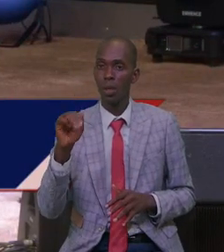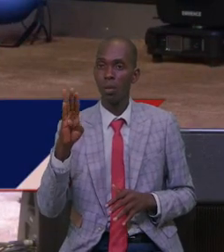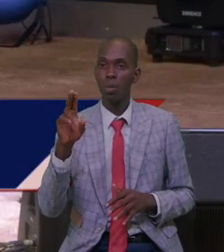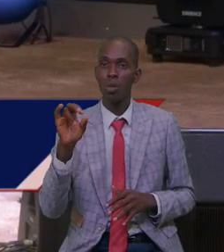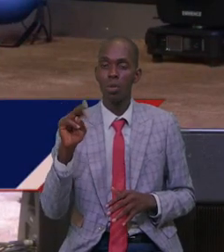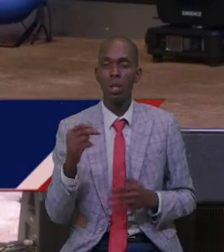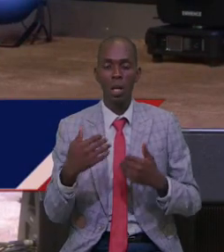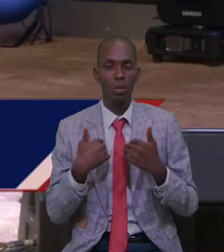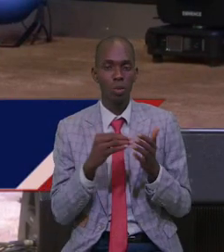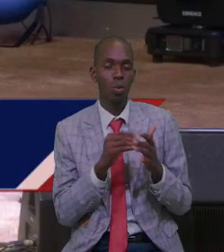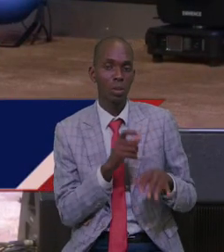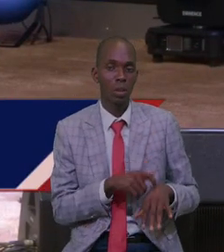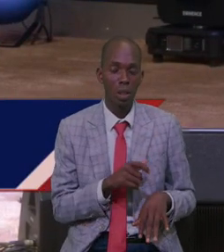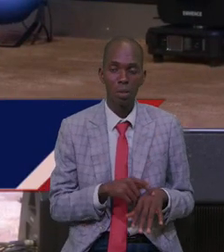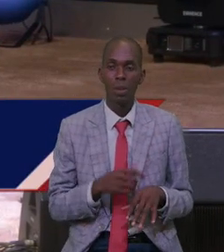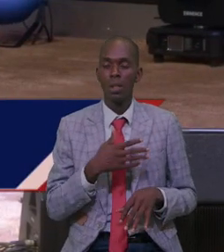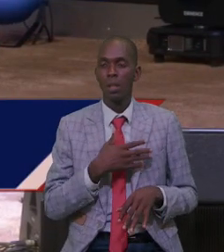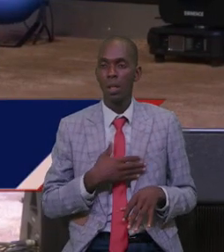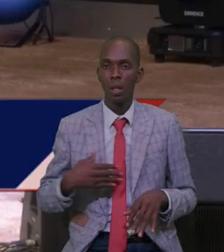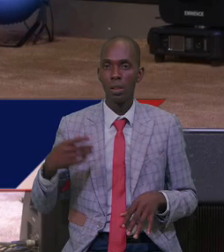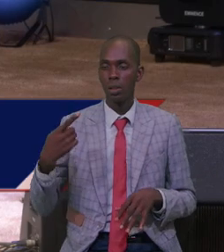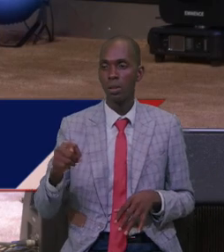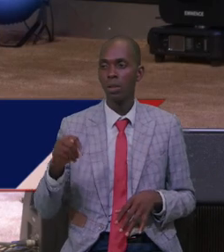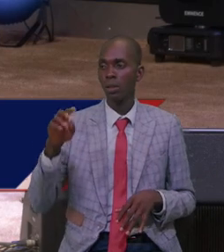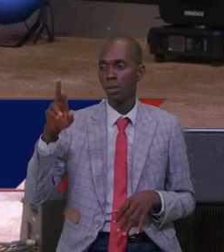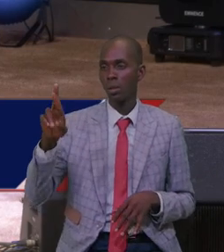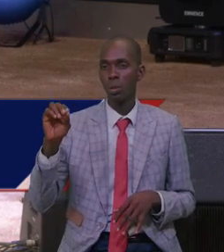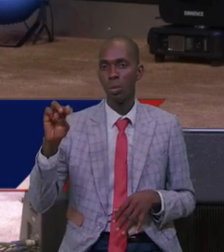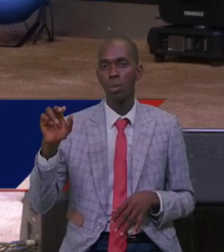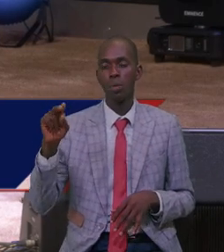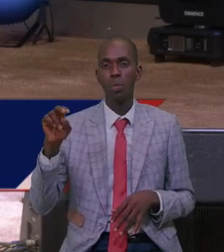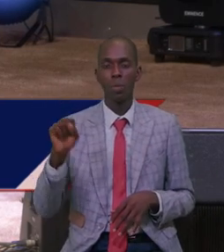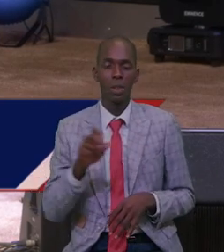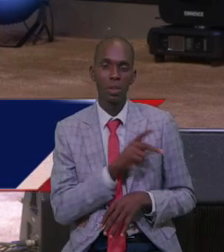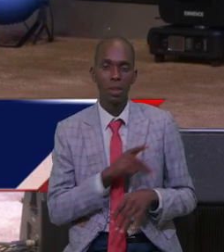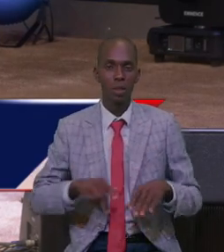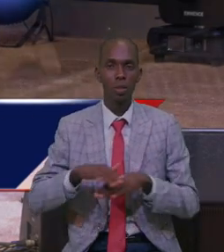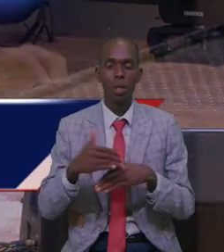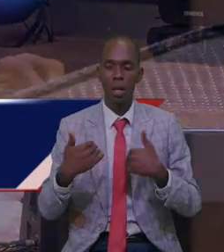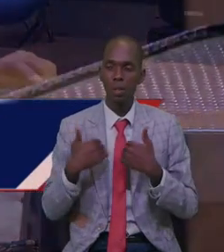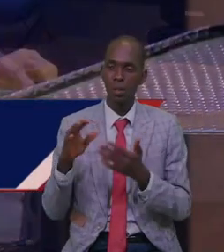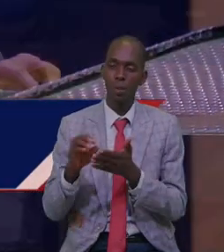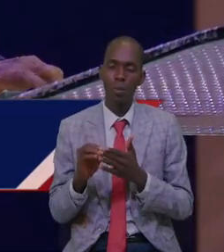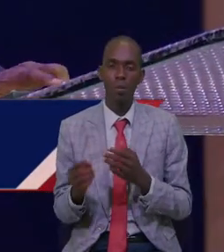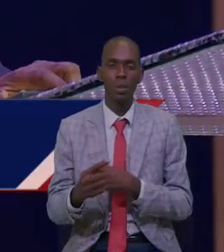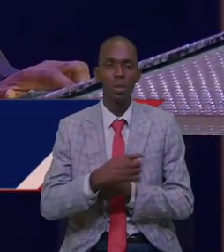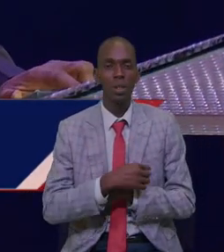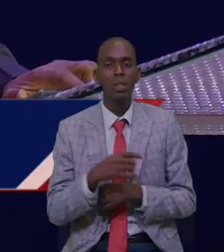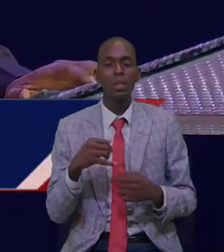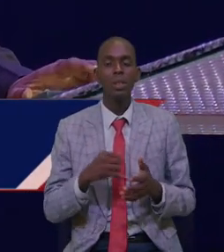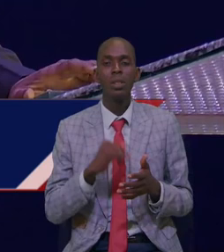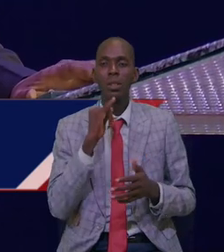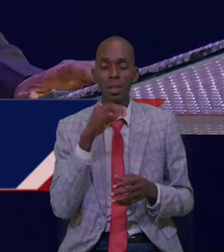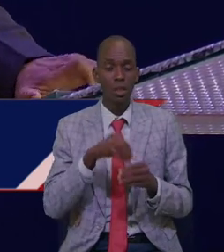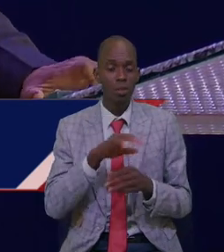its own day, and the Grecian government had its own day, and the Roman kingdom had their own day. In the days